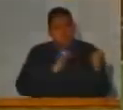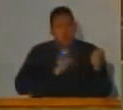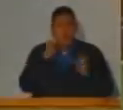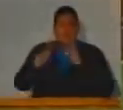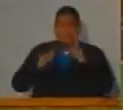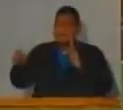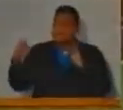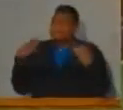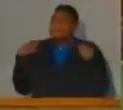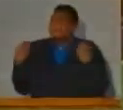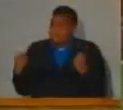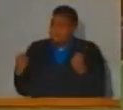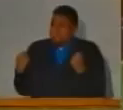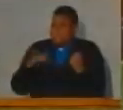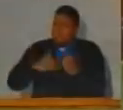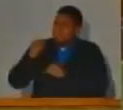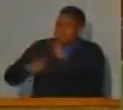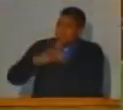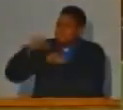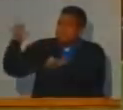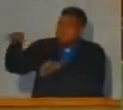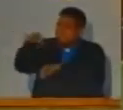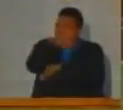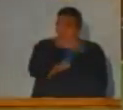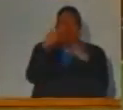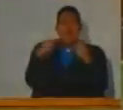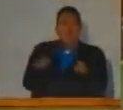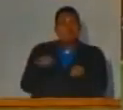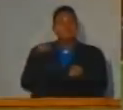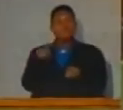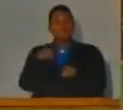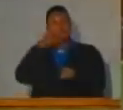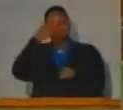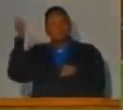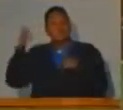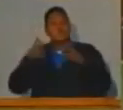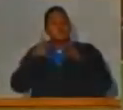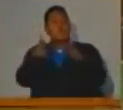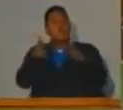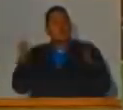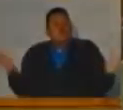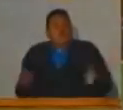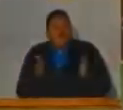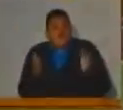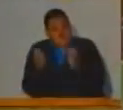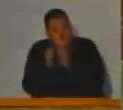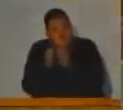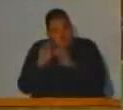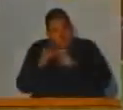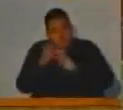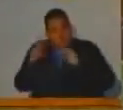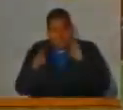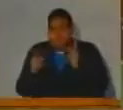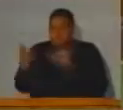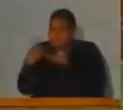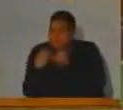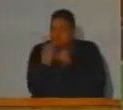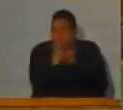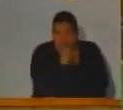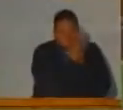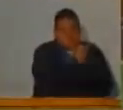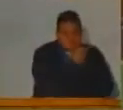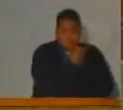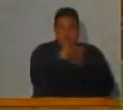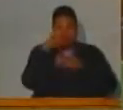people's confidence in our institutions, as this is the best way to encourage more Jamaicans to engage in